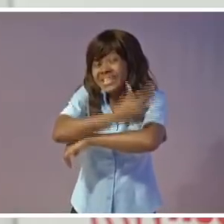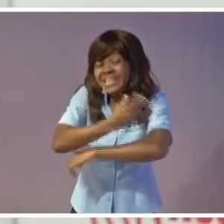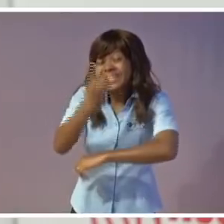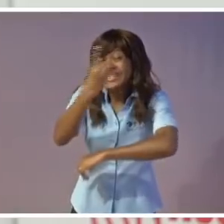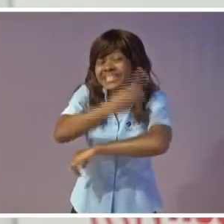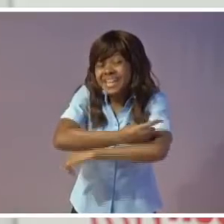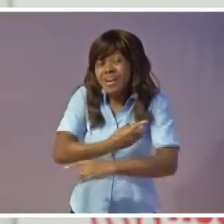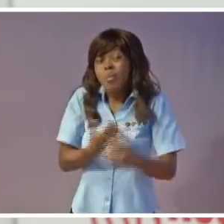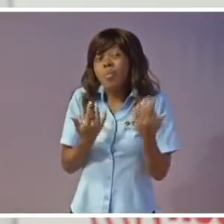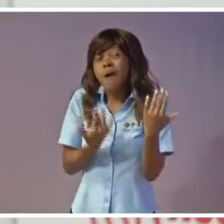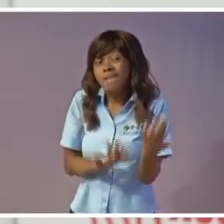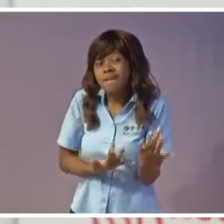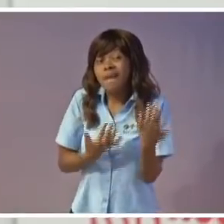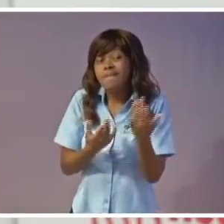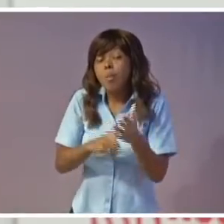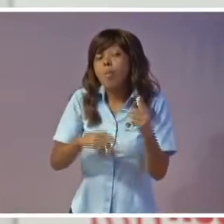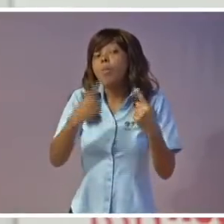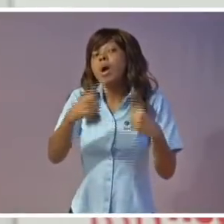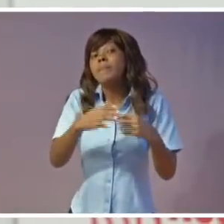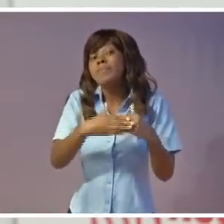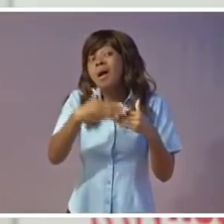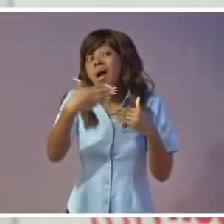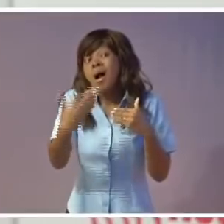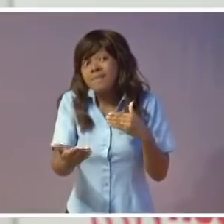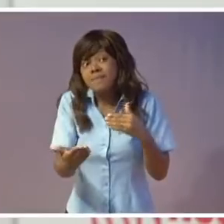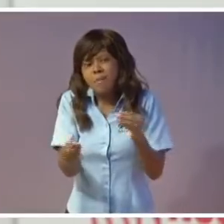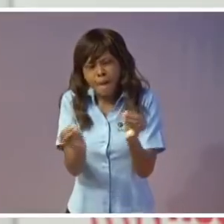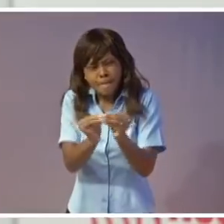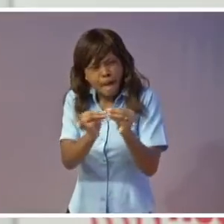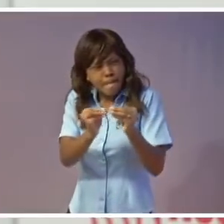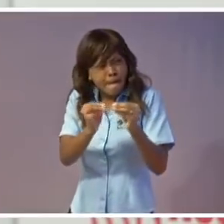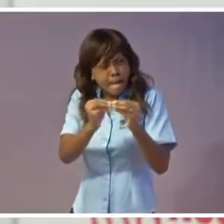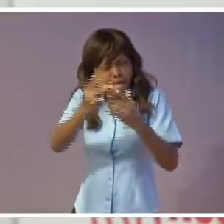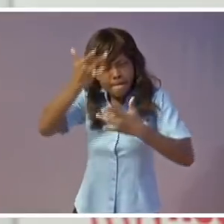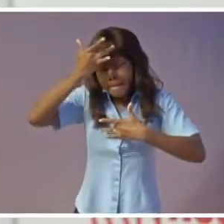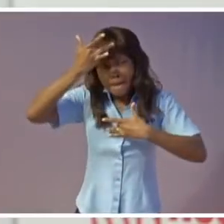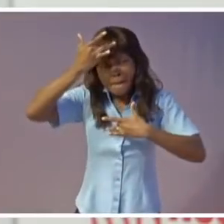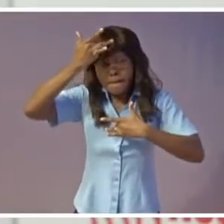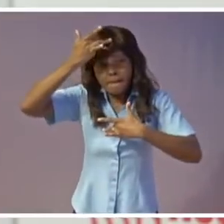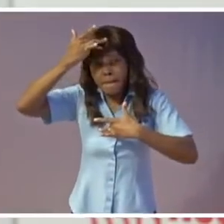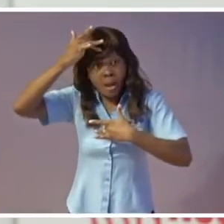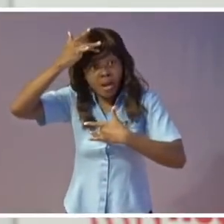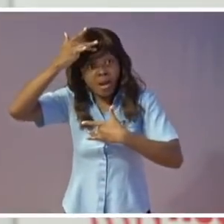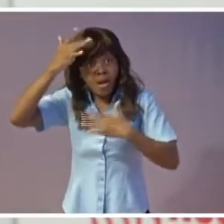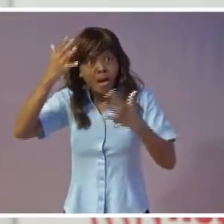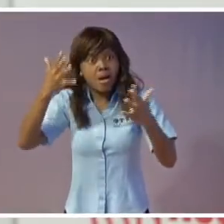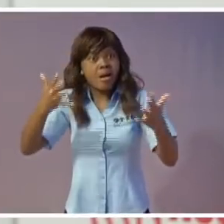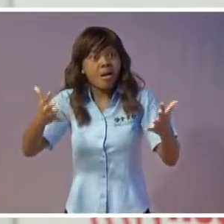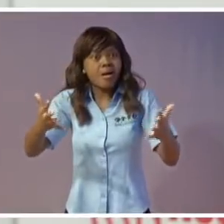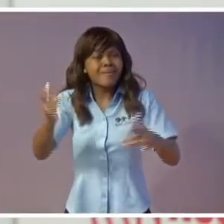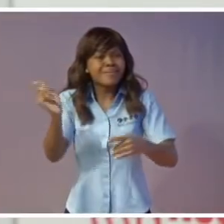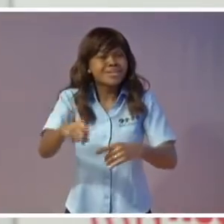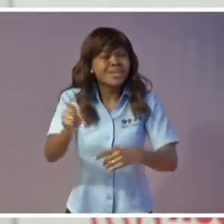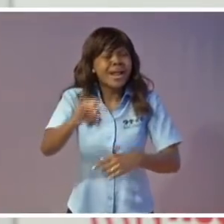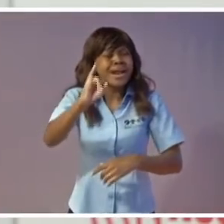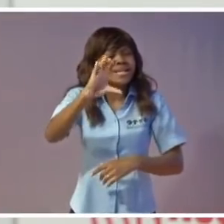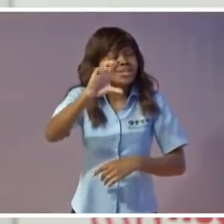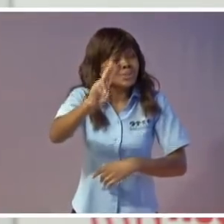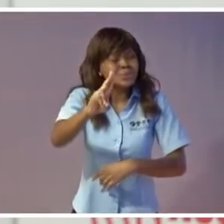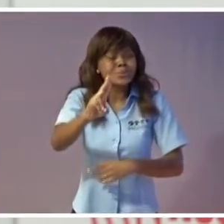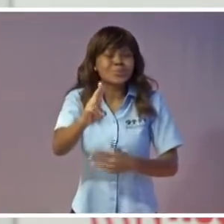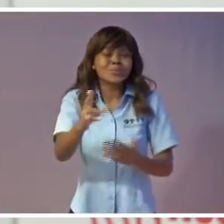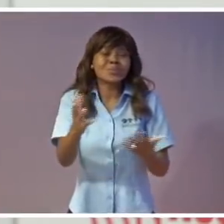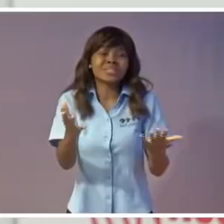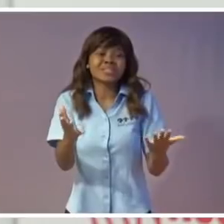because we are about saving lives at the Ministry of Health. Our team, that is our main objective for